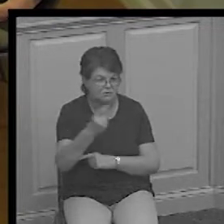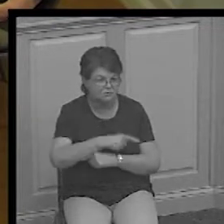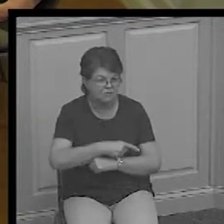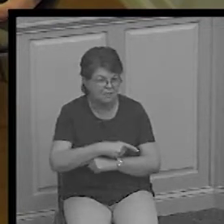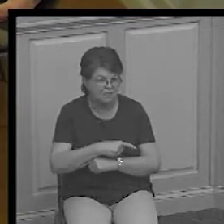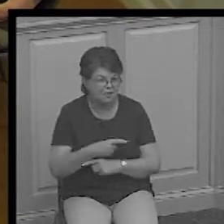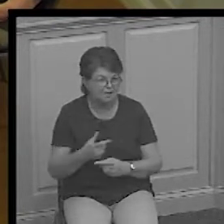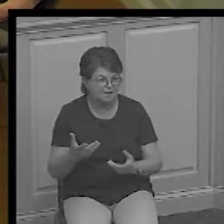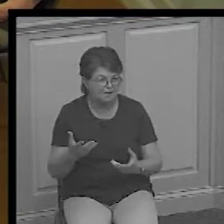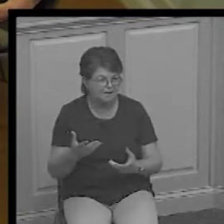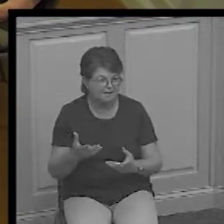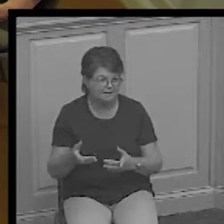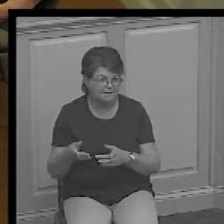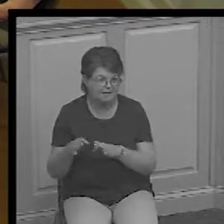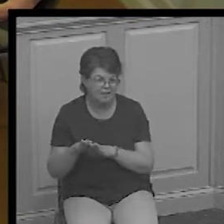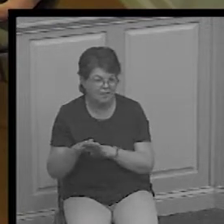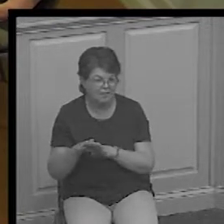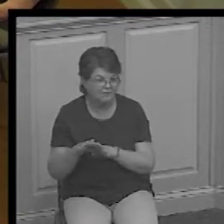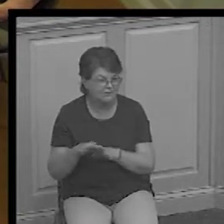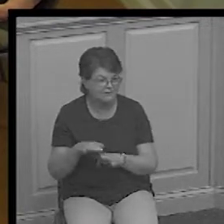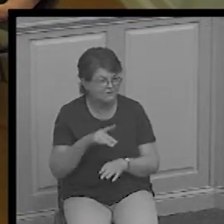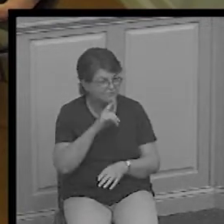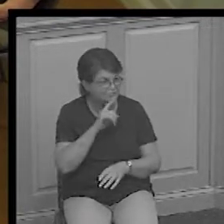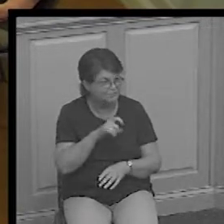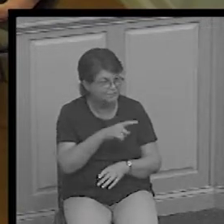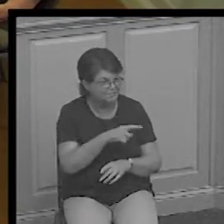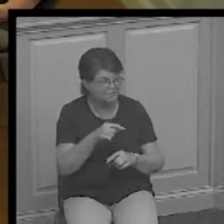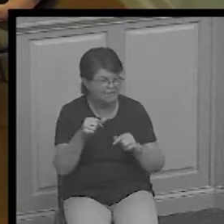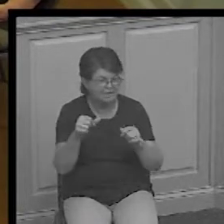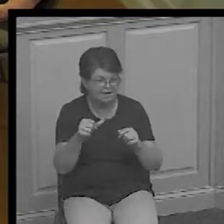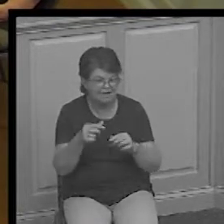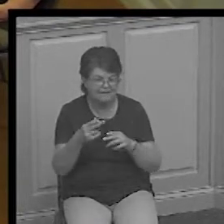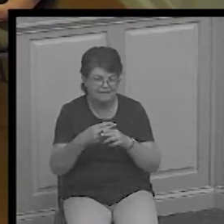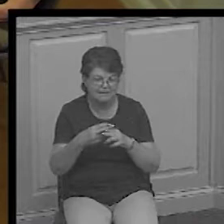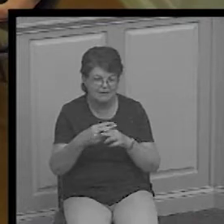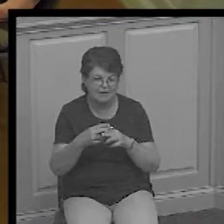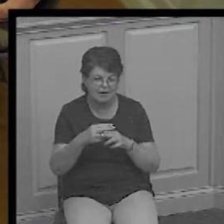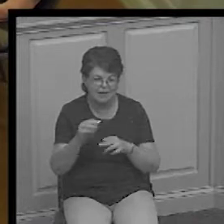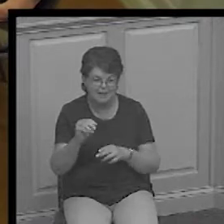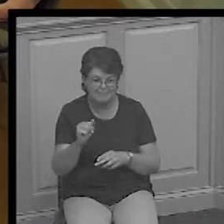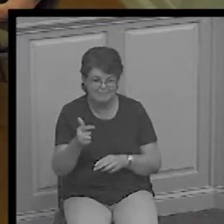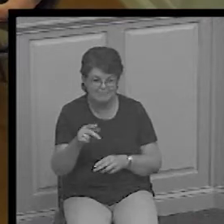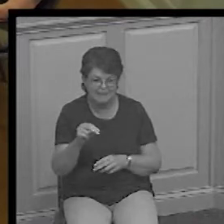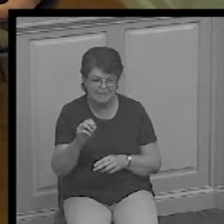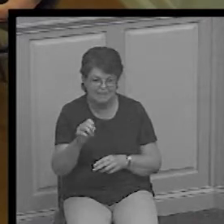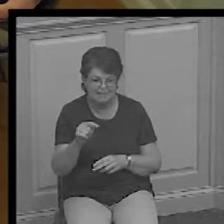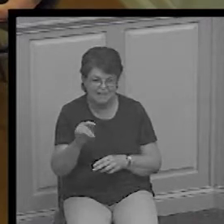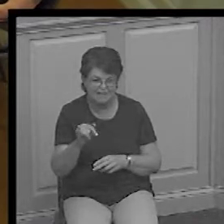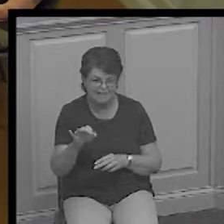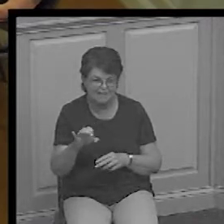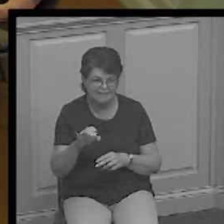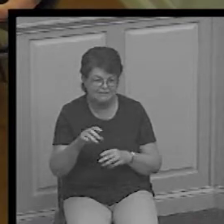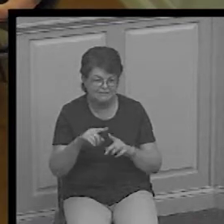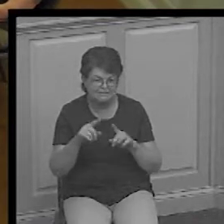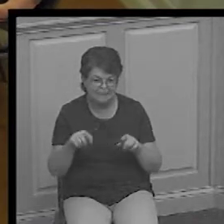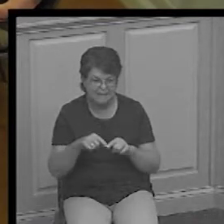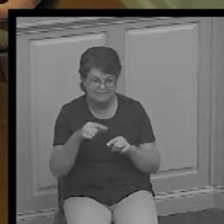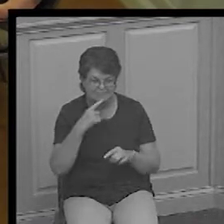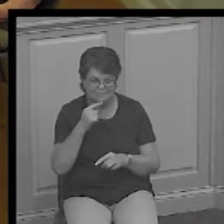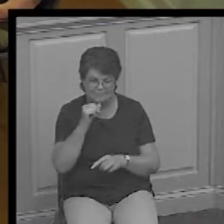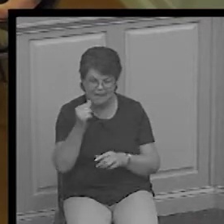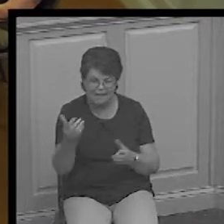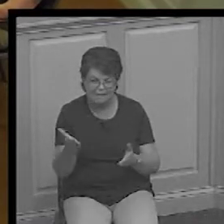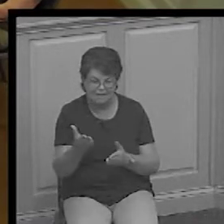put it closed up. It does not Temporary magnetic allow sign on my door flashing says not here, is that in motion violation? lights,